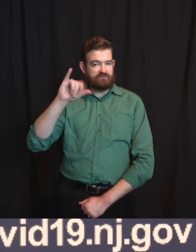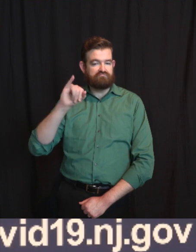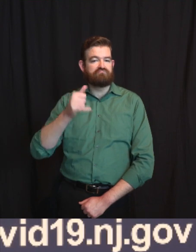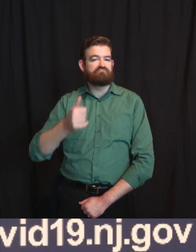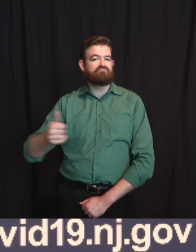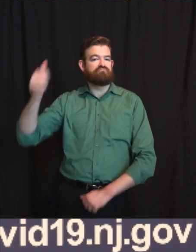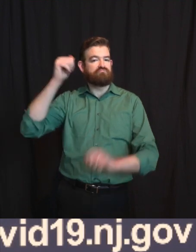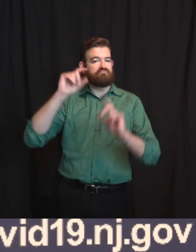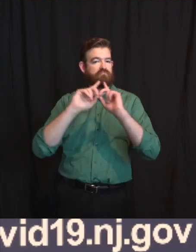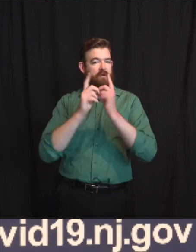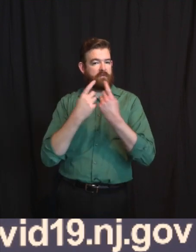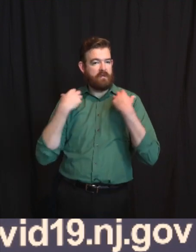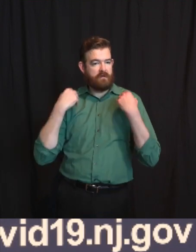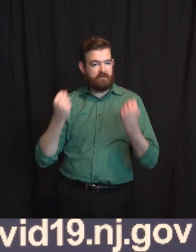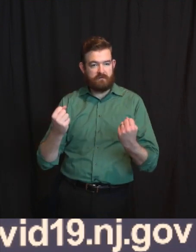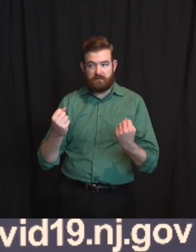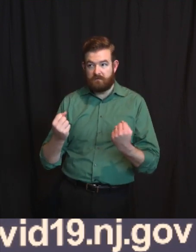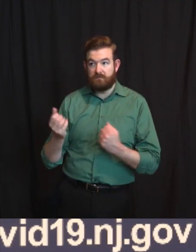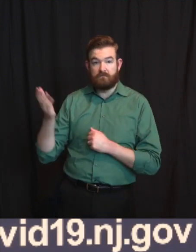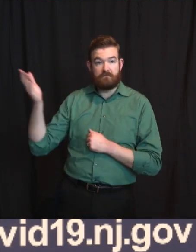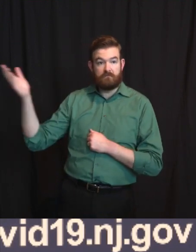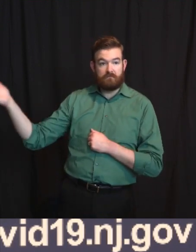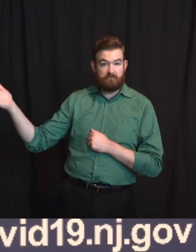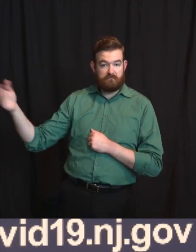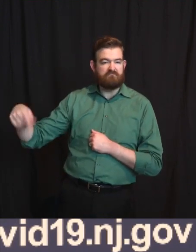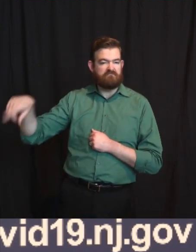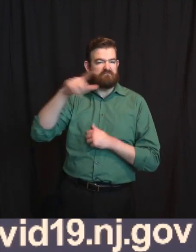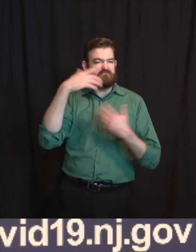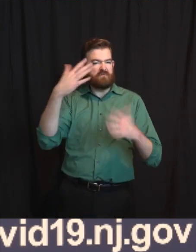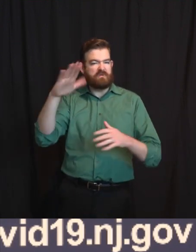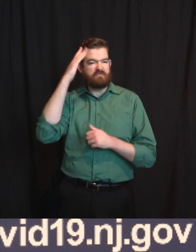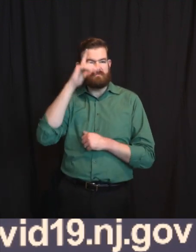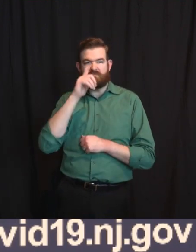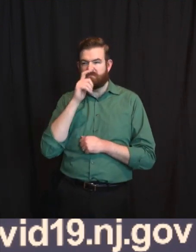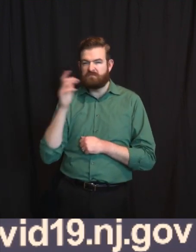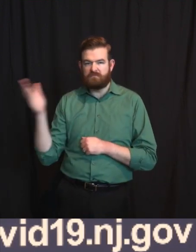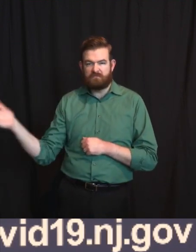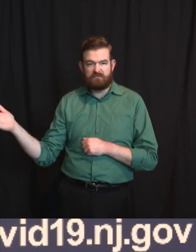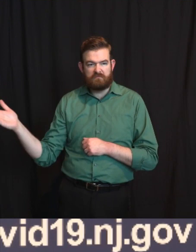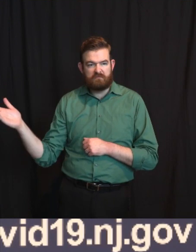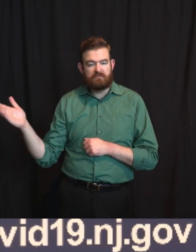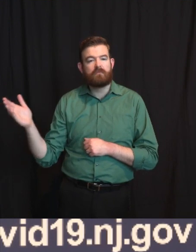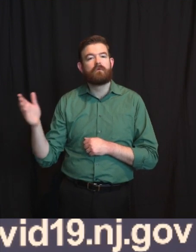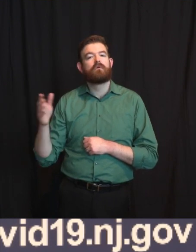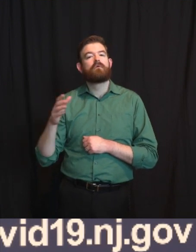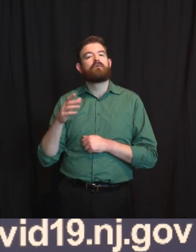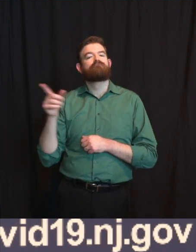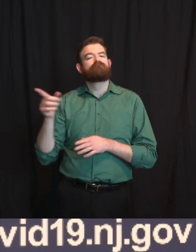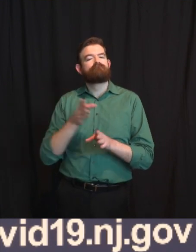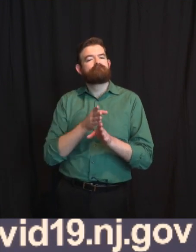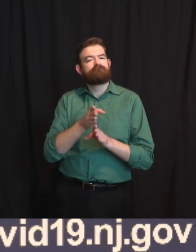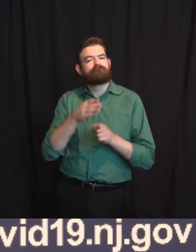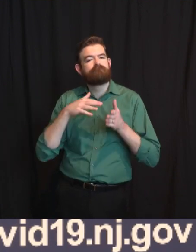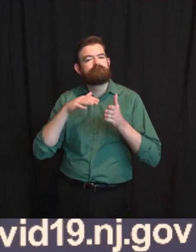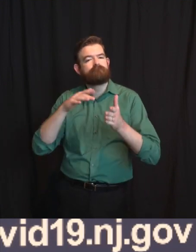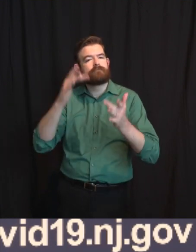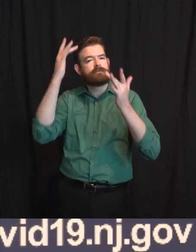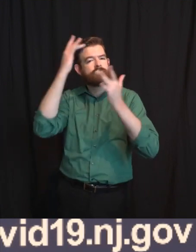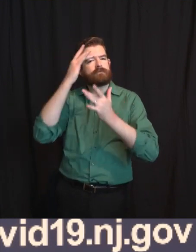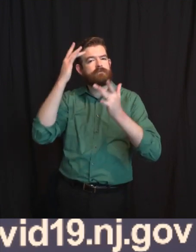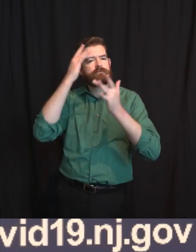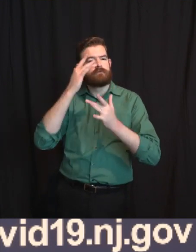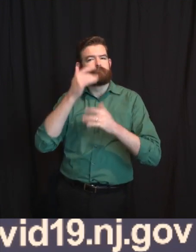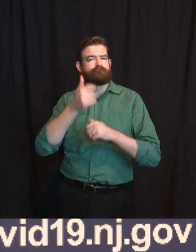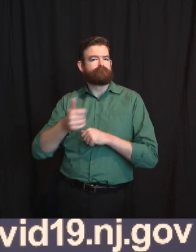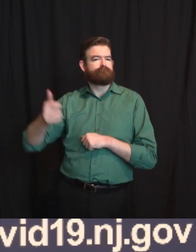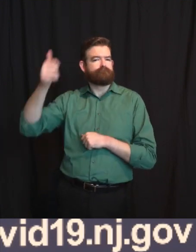right, another guy familiar to you all, the Department of Health's Communicable Disease Service Medical Director, Dr. Ed Lifshitz. Great to have you